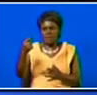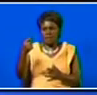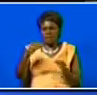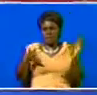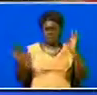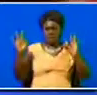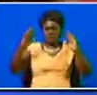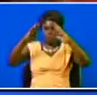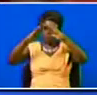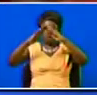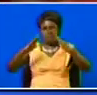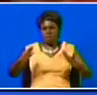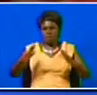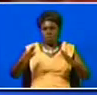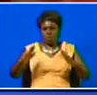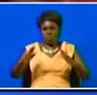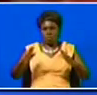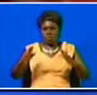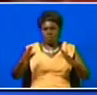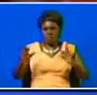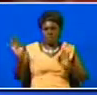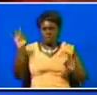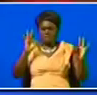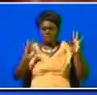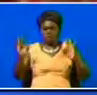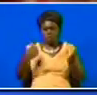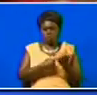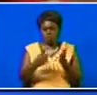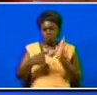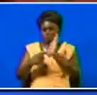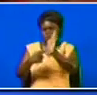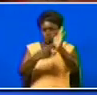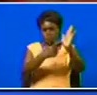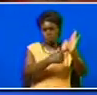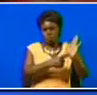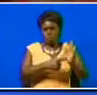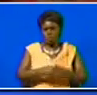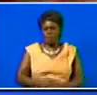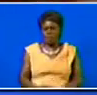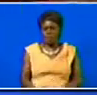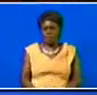house Kiko Romeo for the Senegal Fashion Week to showcase his skills. Caroline B, KTN News.